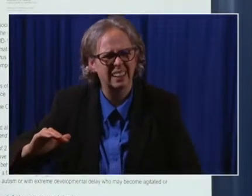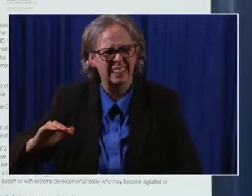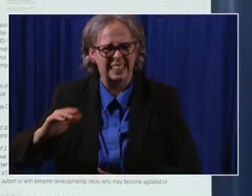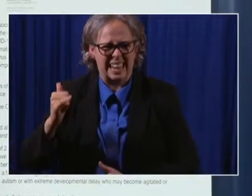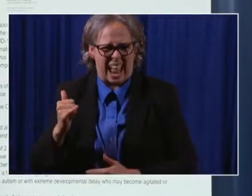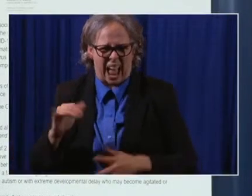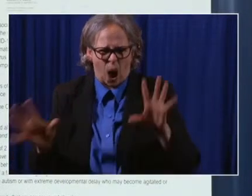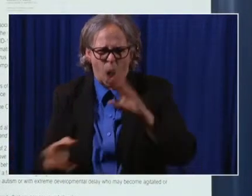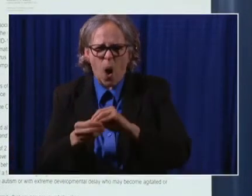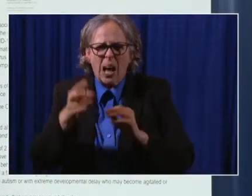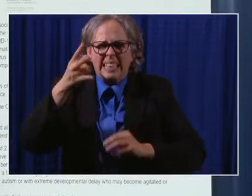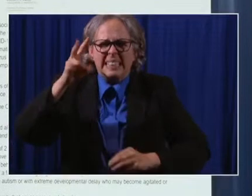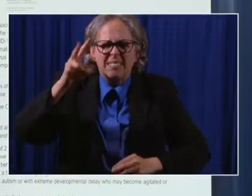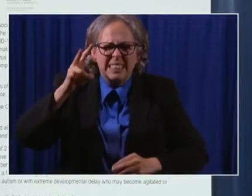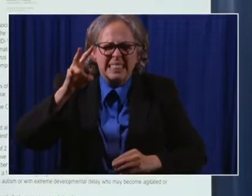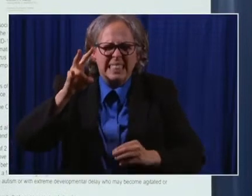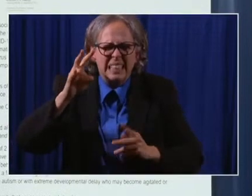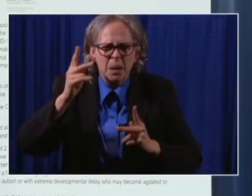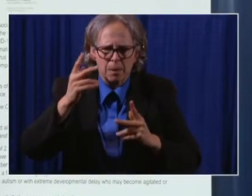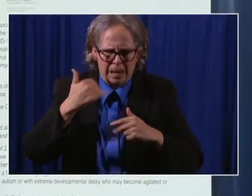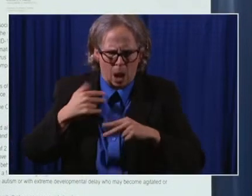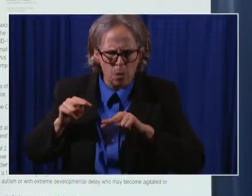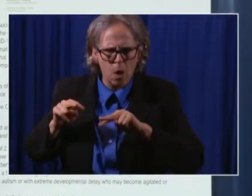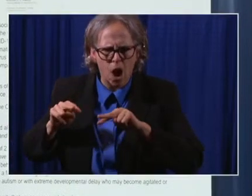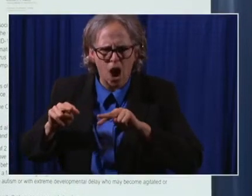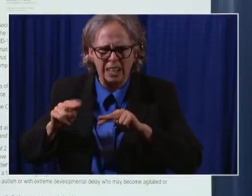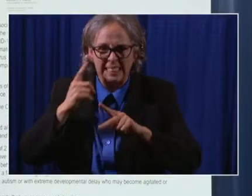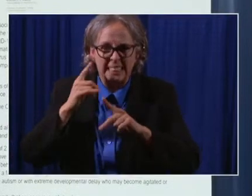being monitored to see if they have the illness.